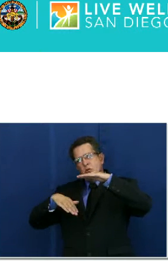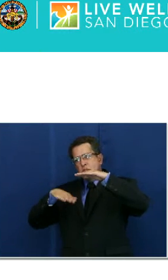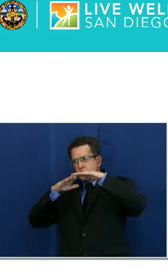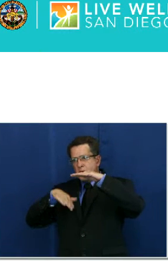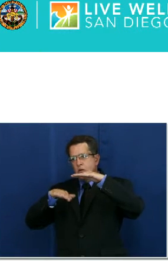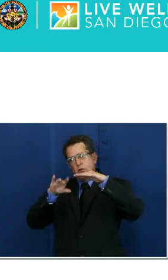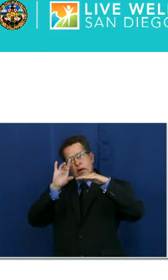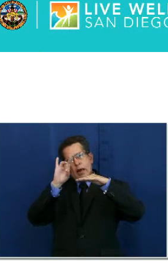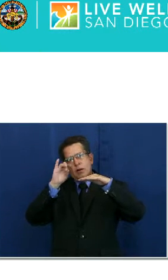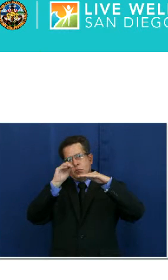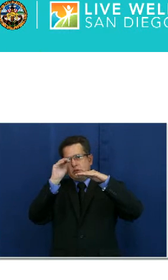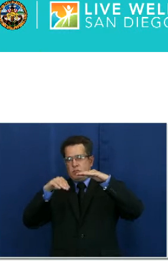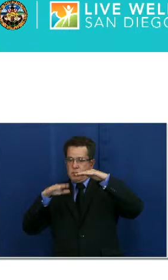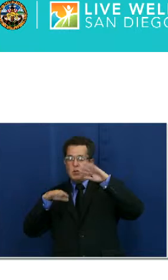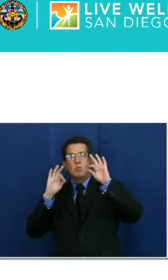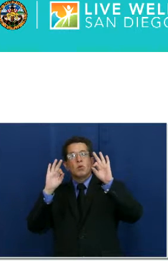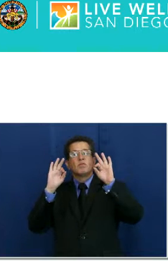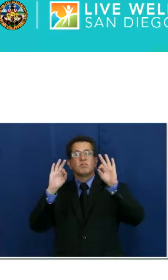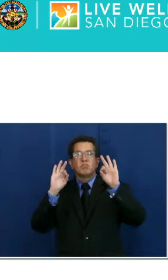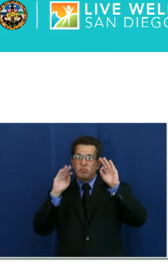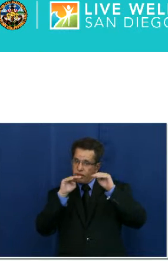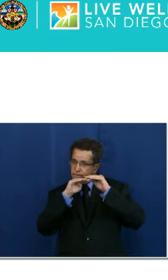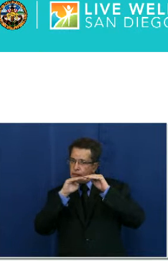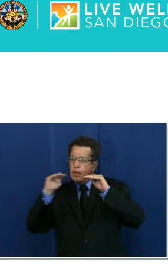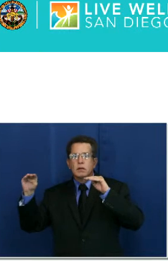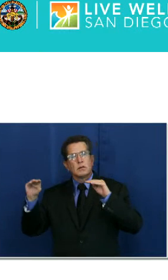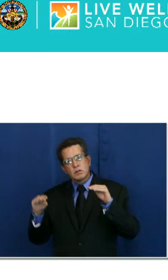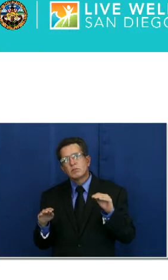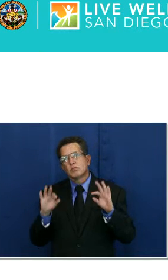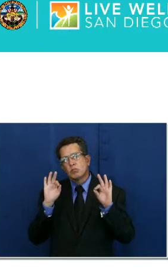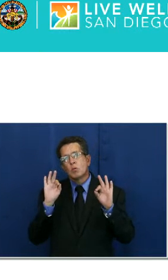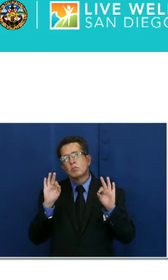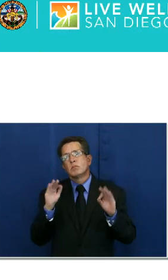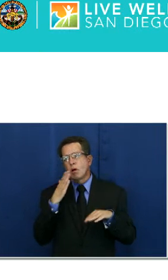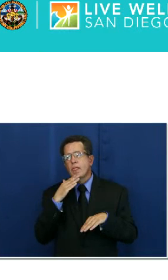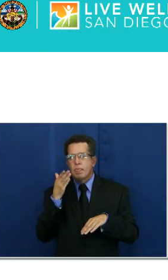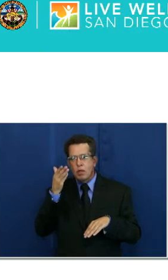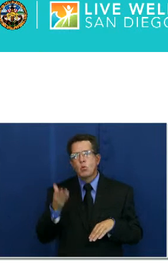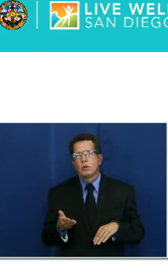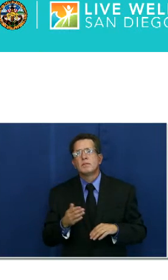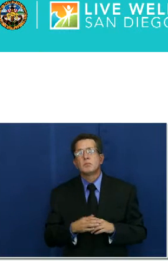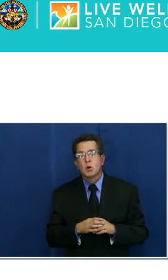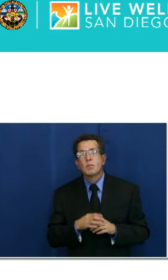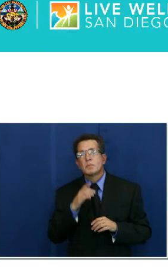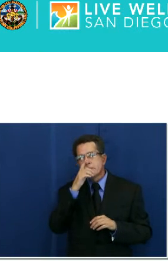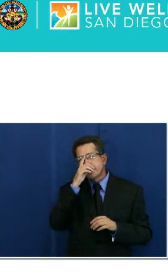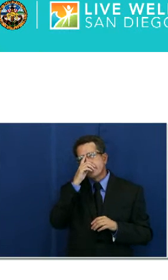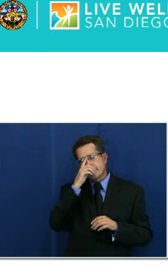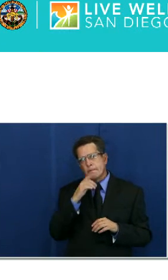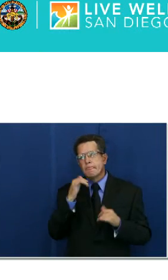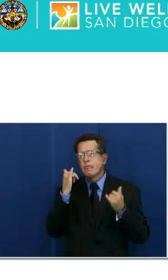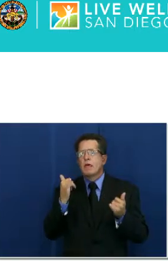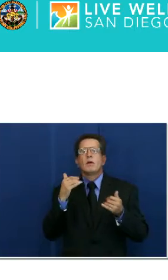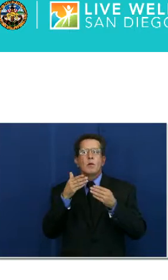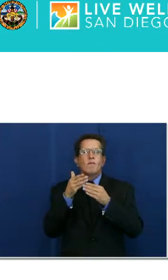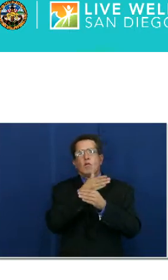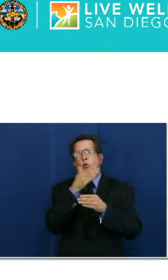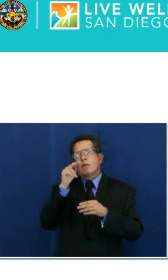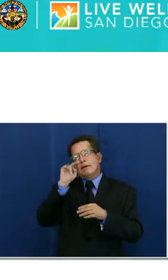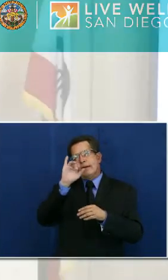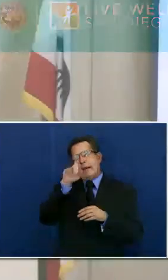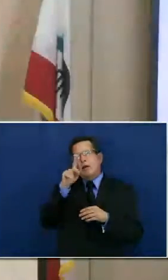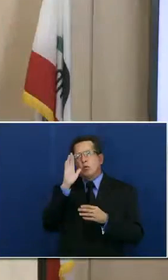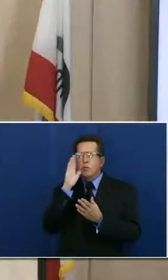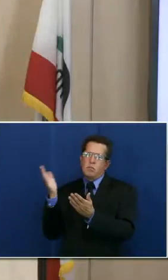hospitalization holding relatively steady and flat across the board. Before I bring up Nick, I just want to walk through